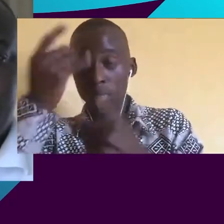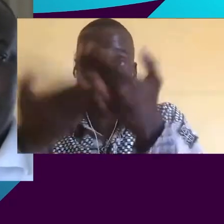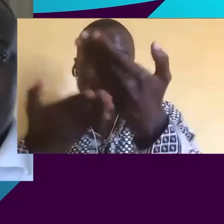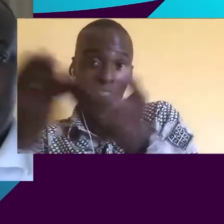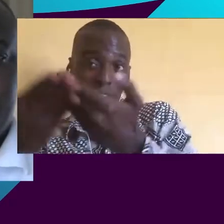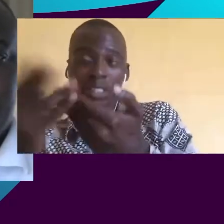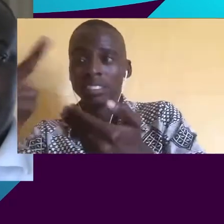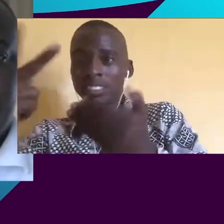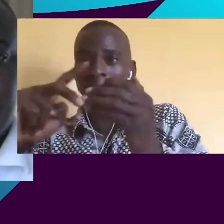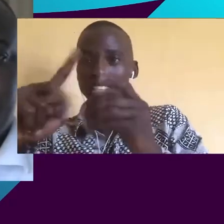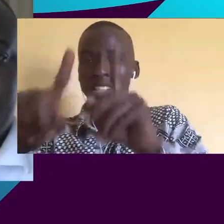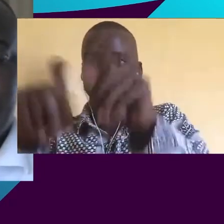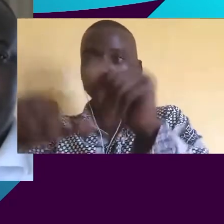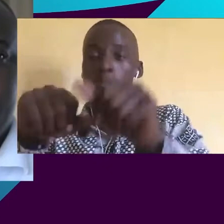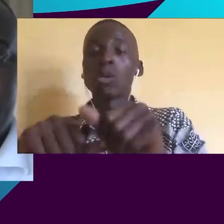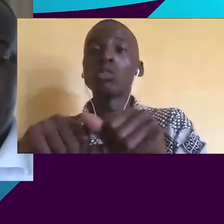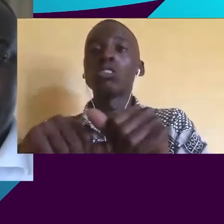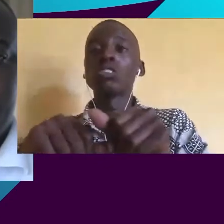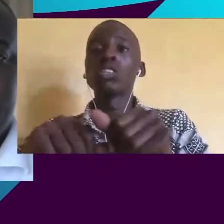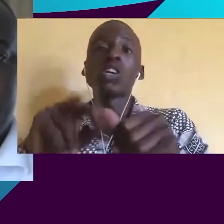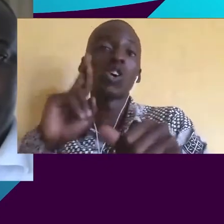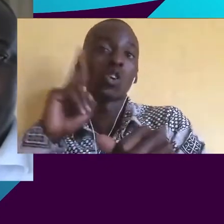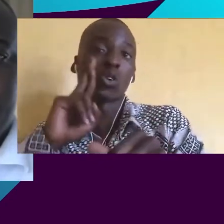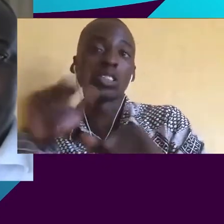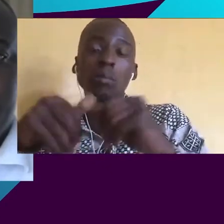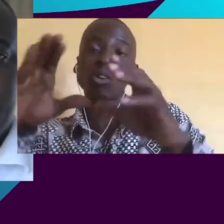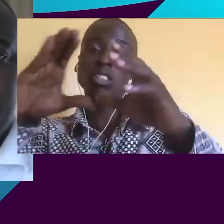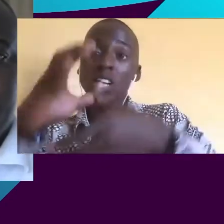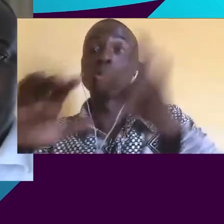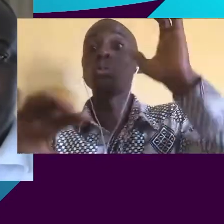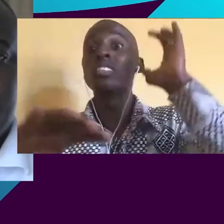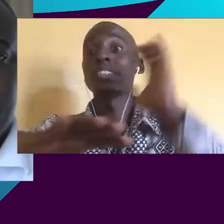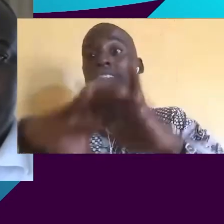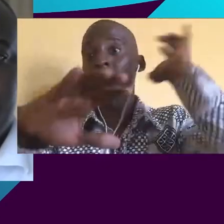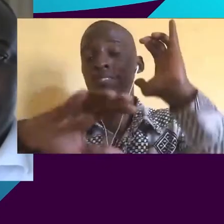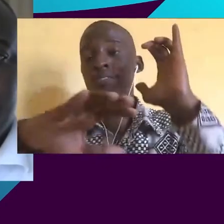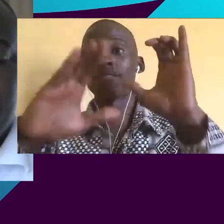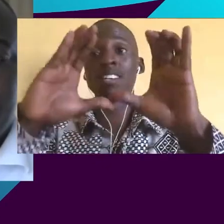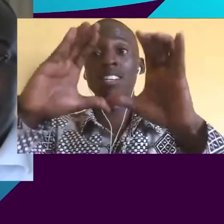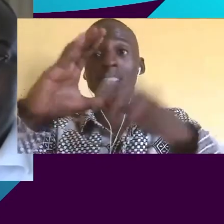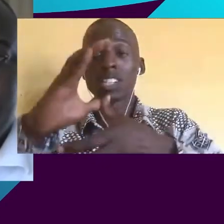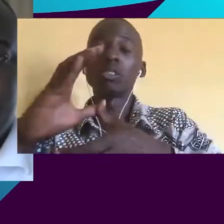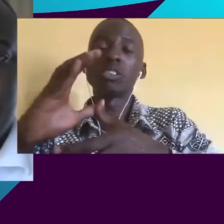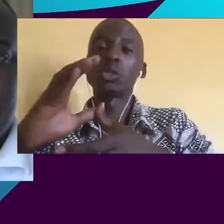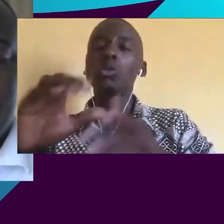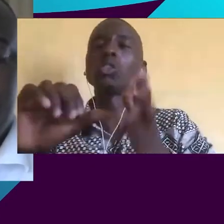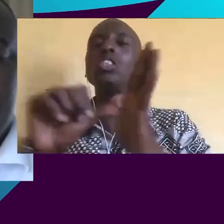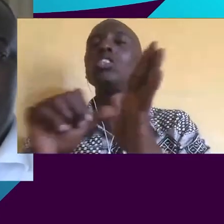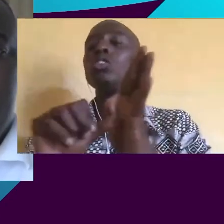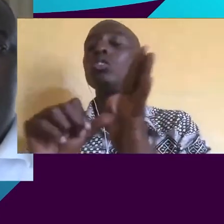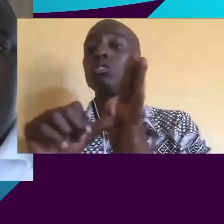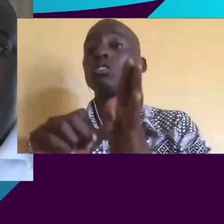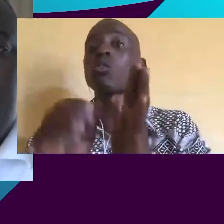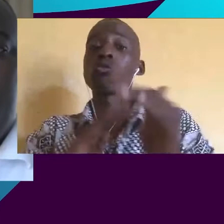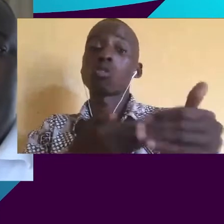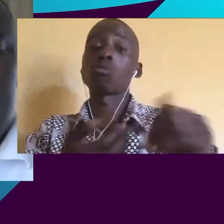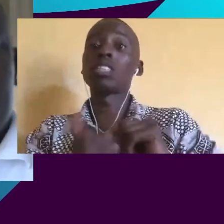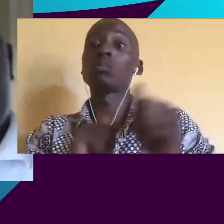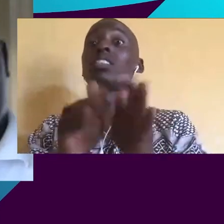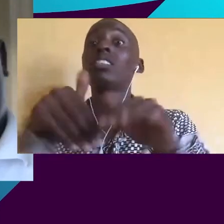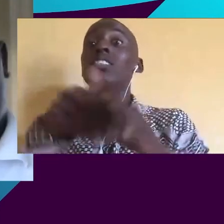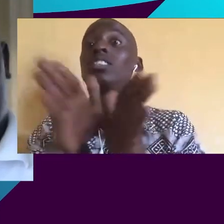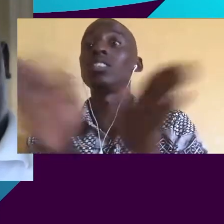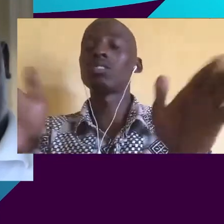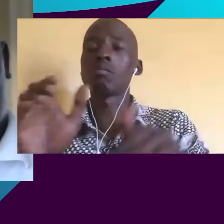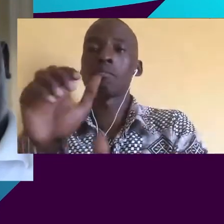will talk about the things with culture sensitivity of women in sports in general. Ali, you go first. Of